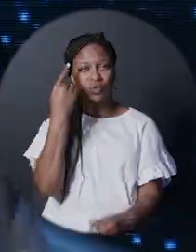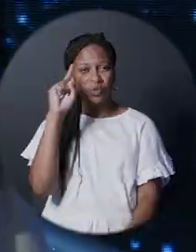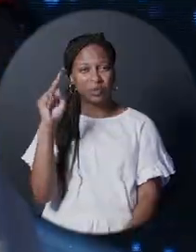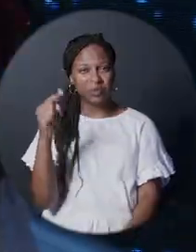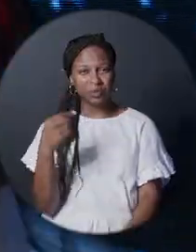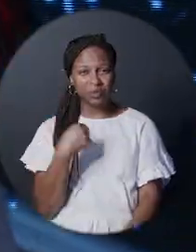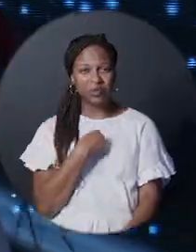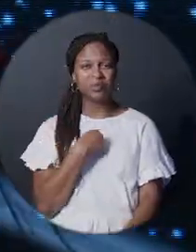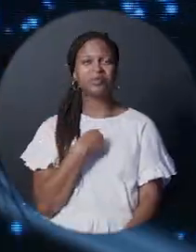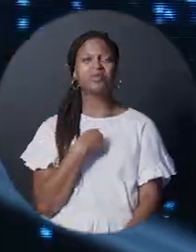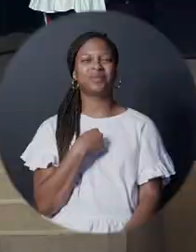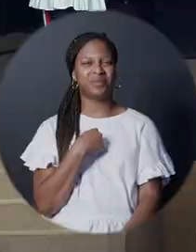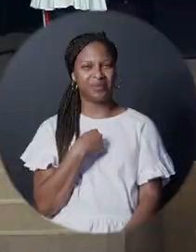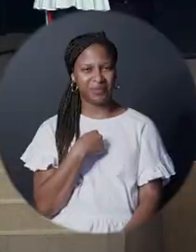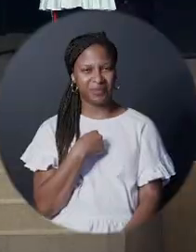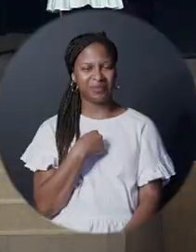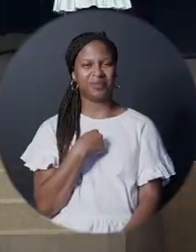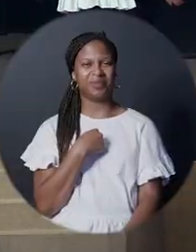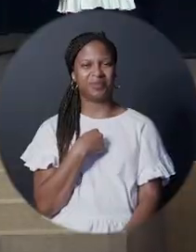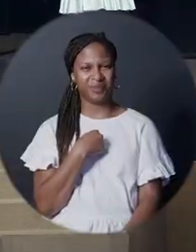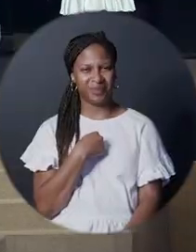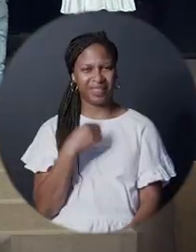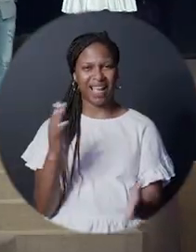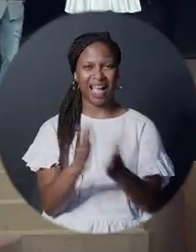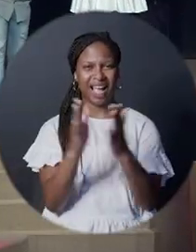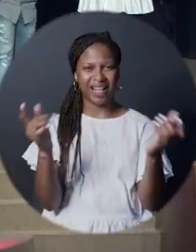what he's done for me.